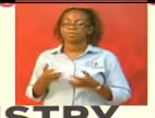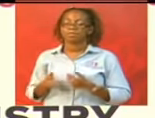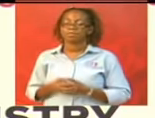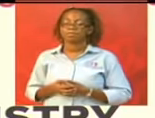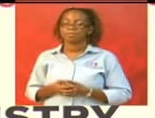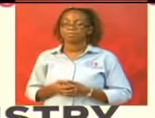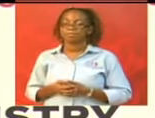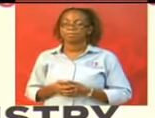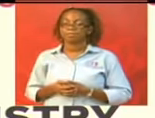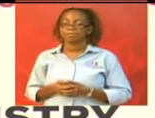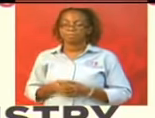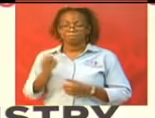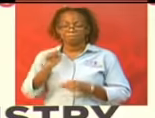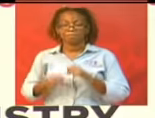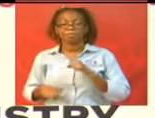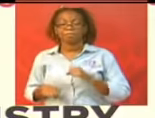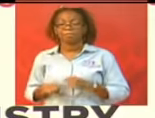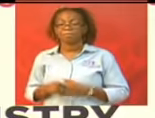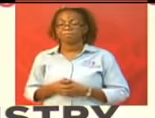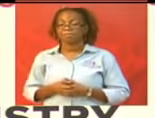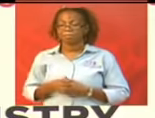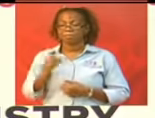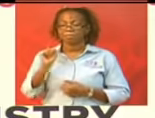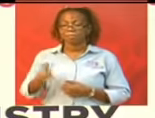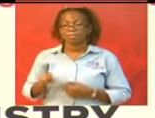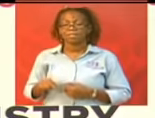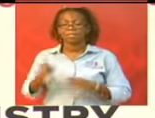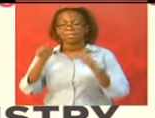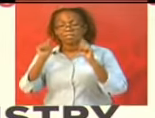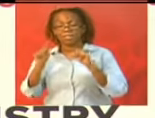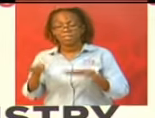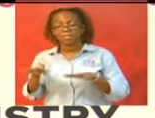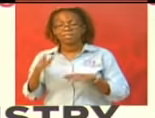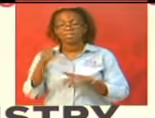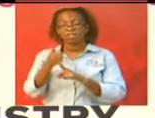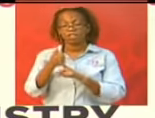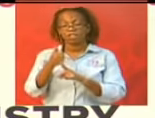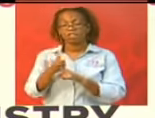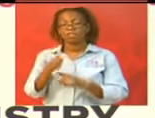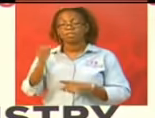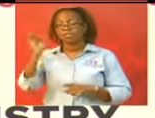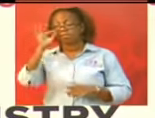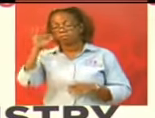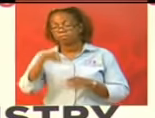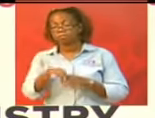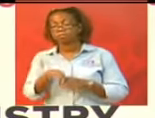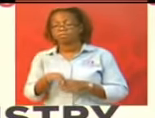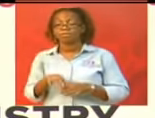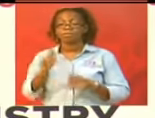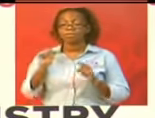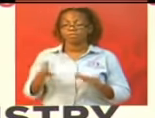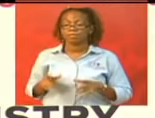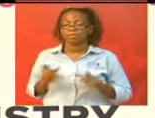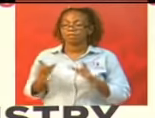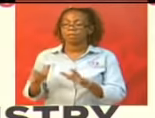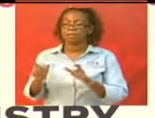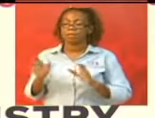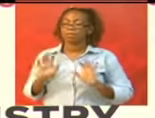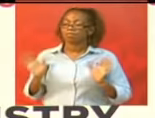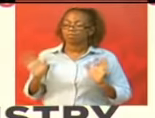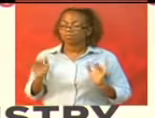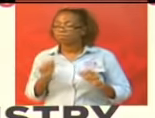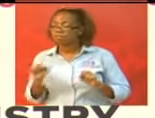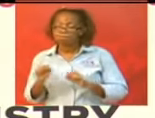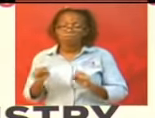labs have took it upon themselves to have their self-tested, whether at the behest of the employer or otherwise, or on their